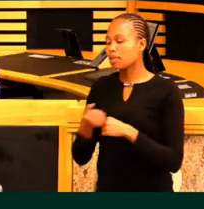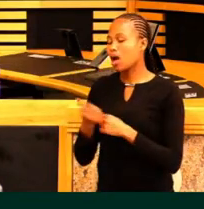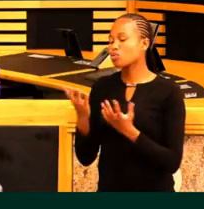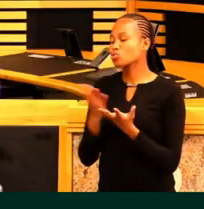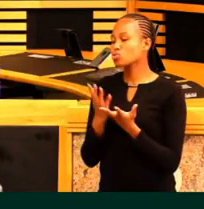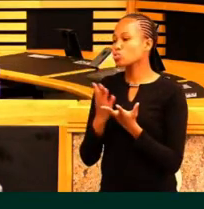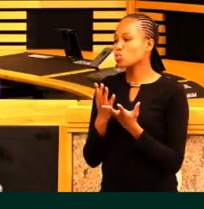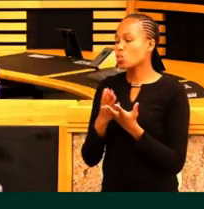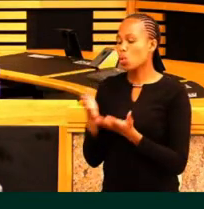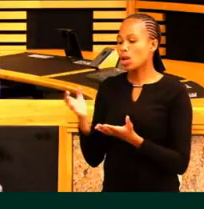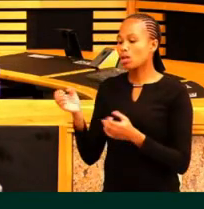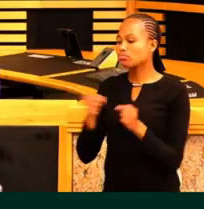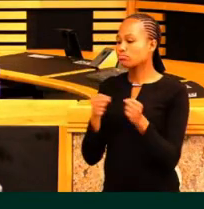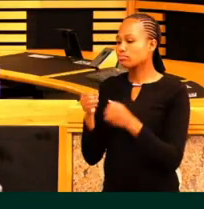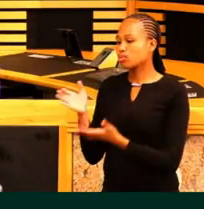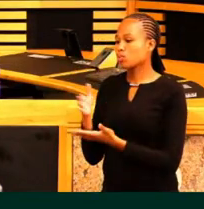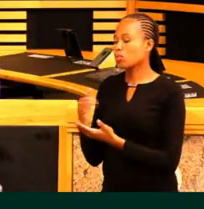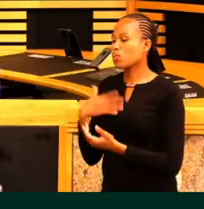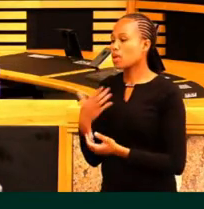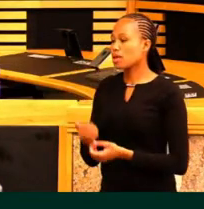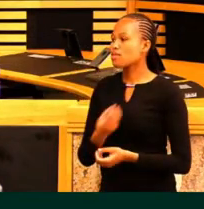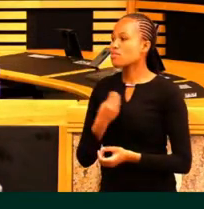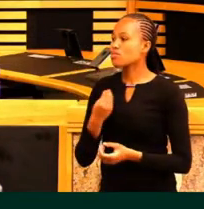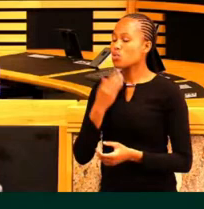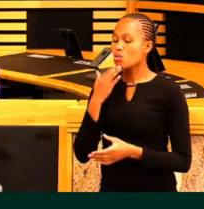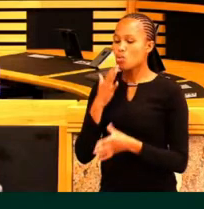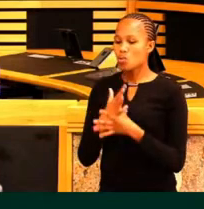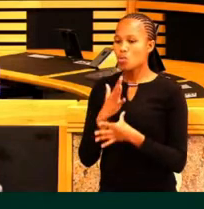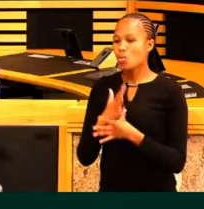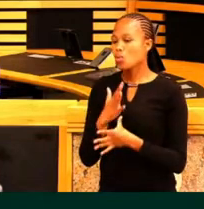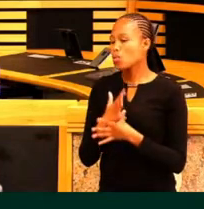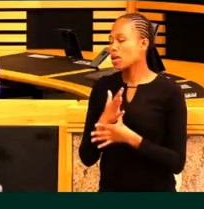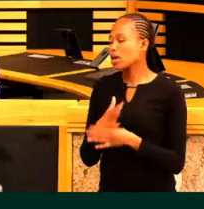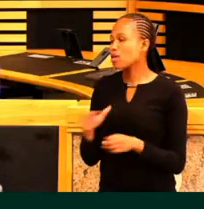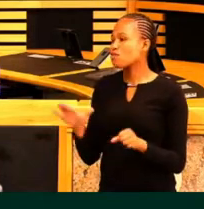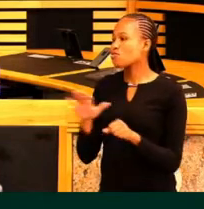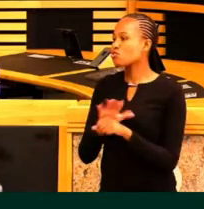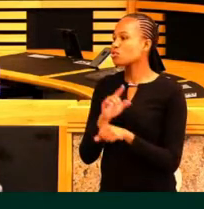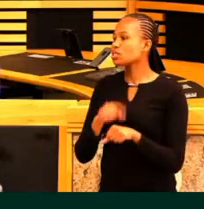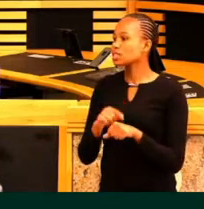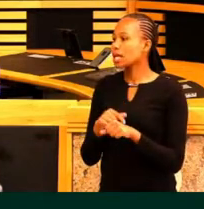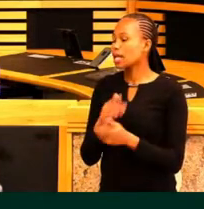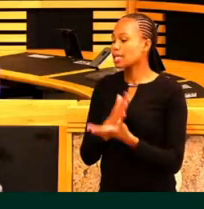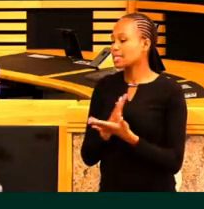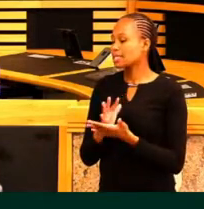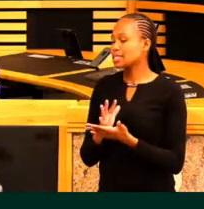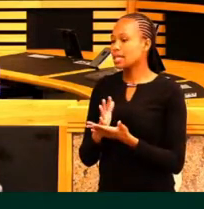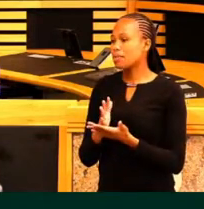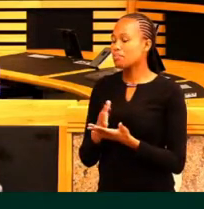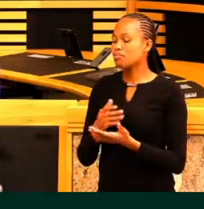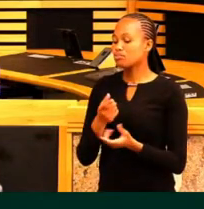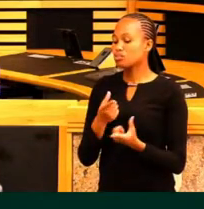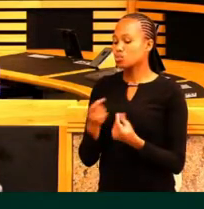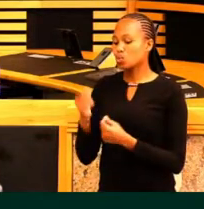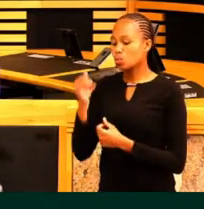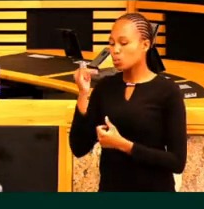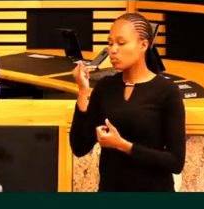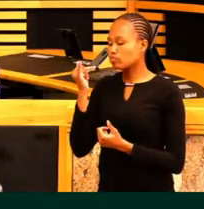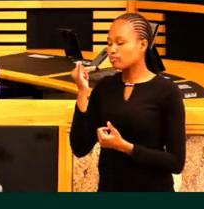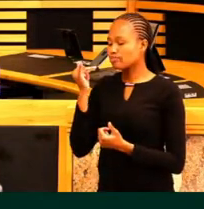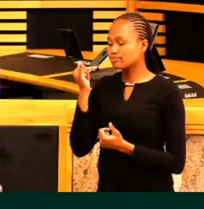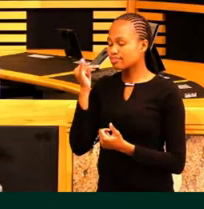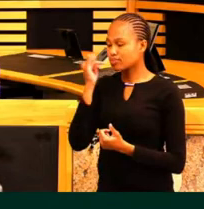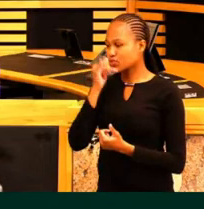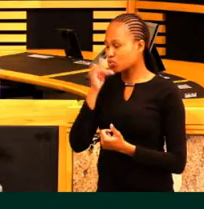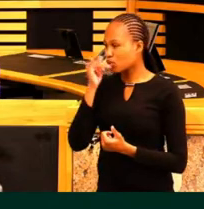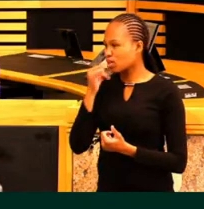we have teenagers that are working as full-time assassins others have no choice but to turn on drugs unprotected sex and